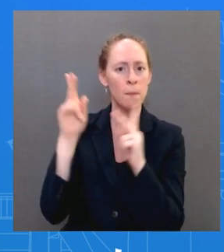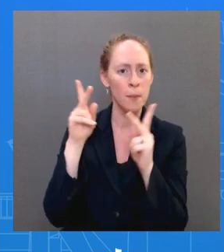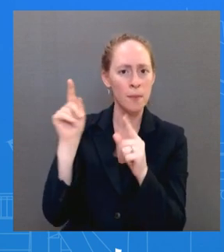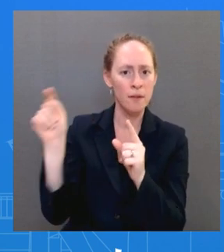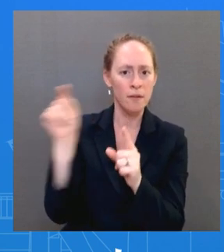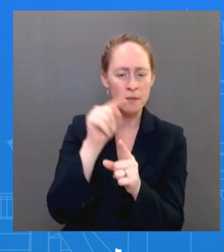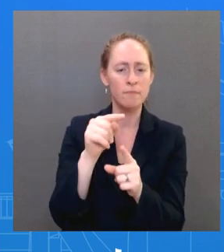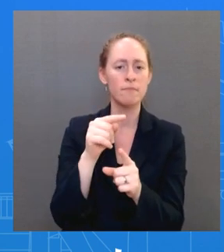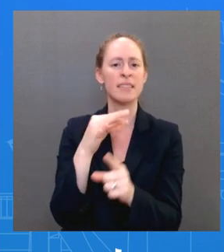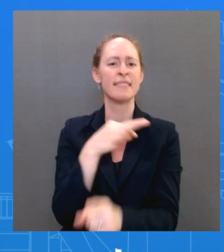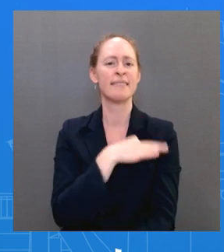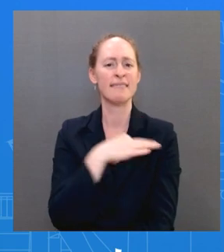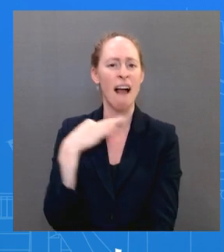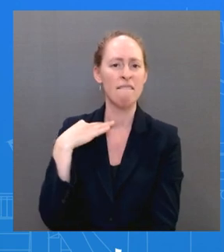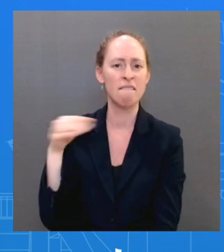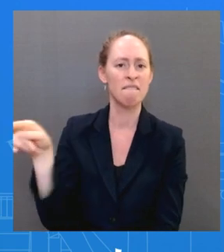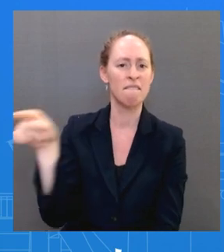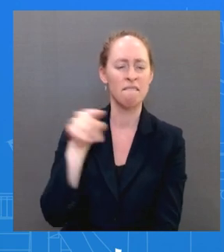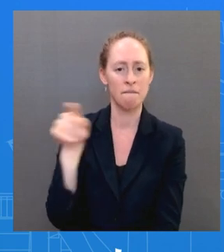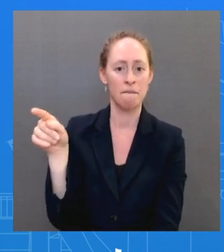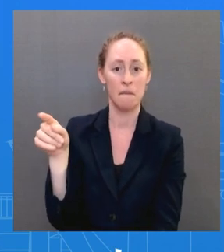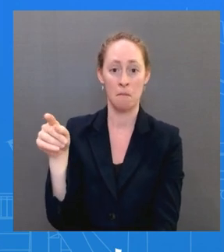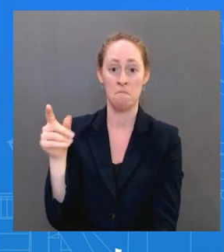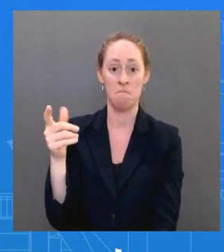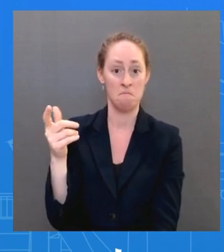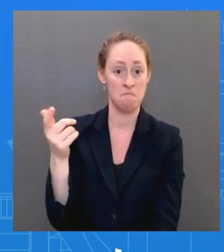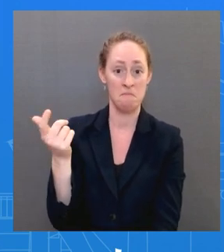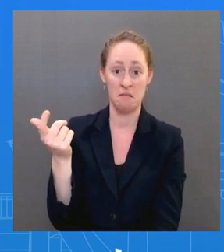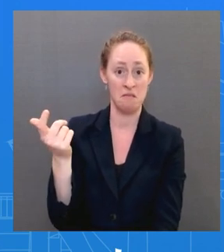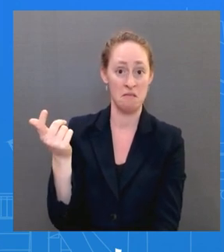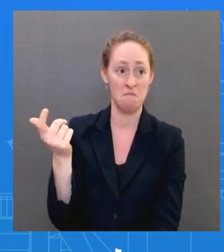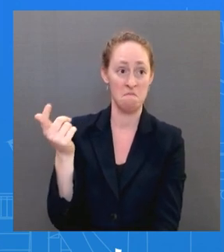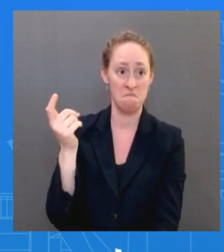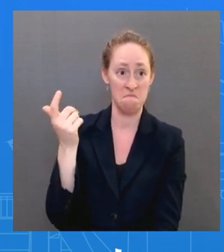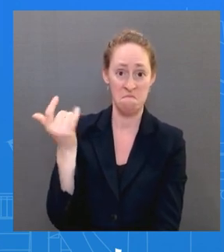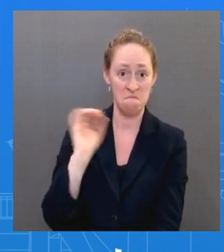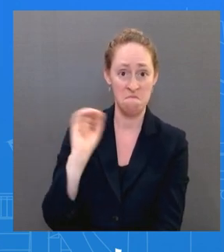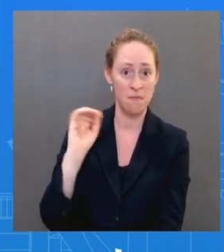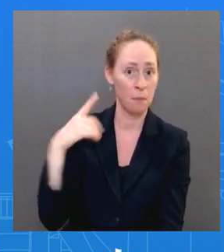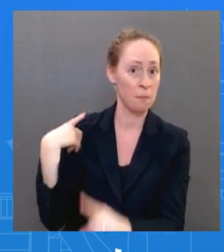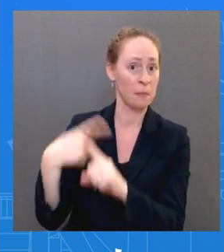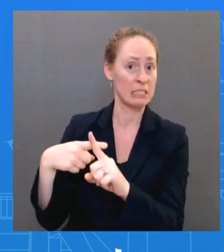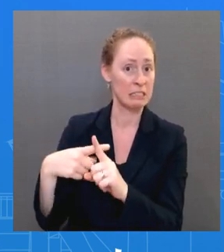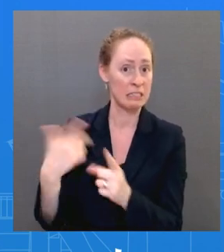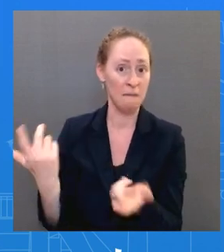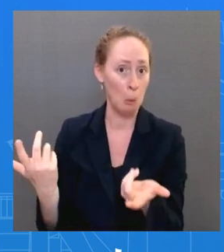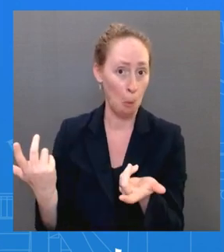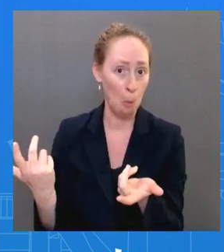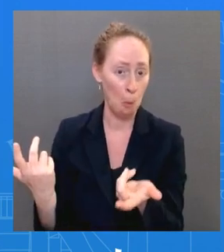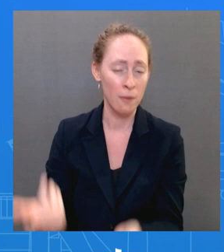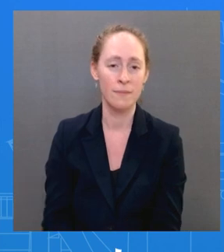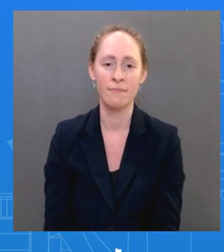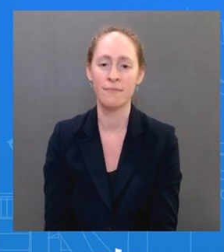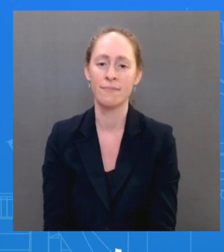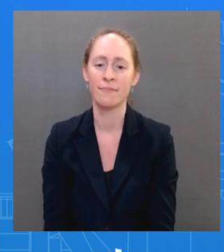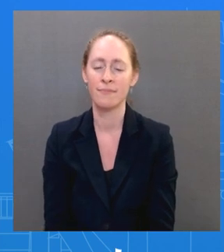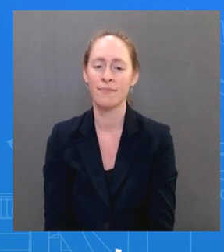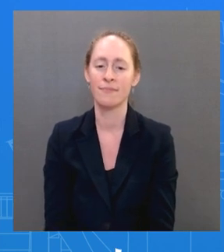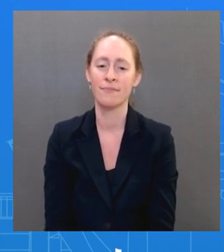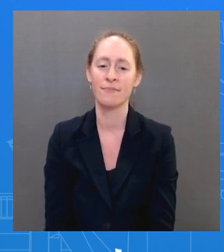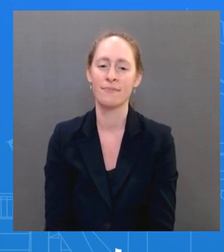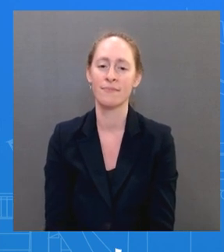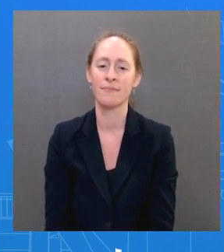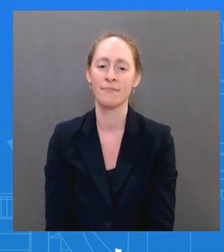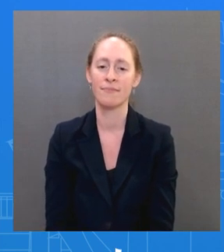as far as we know, no one has tested positive. And then I guess not specific to those close contacts, but can you tell us, is there anybody else on the White House campus right now who